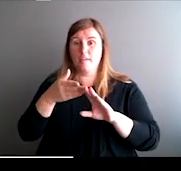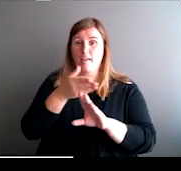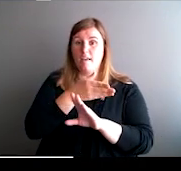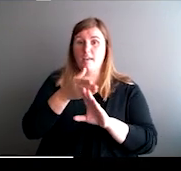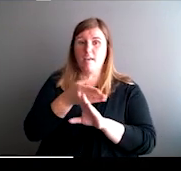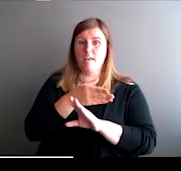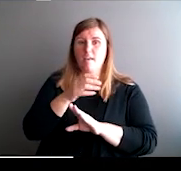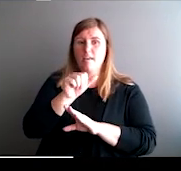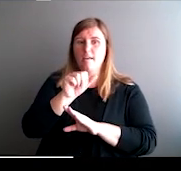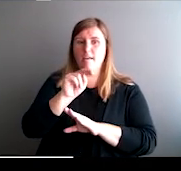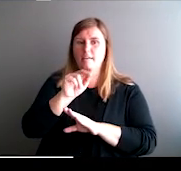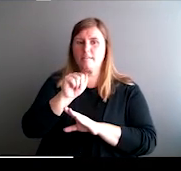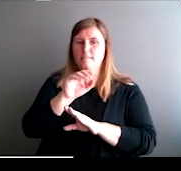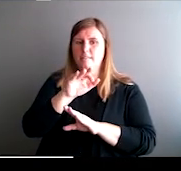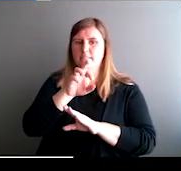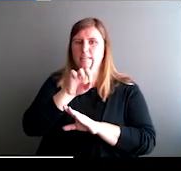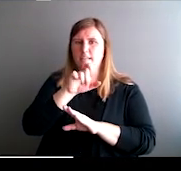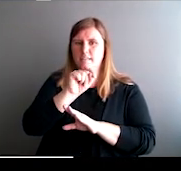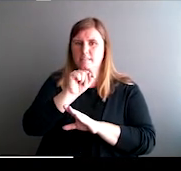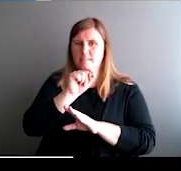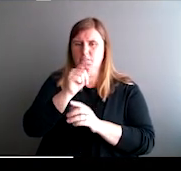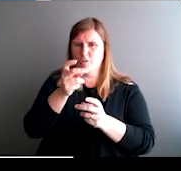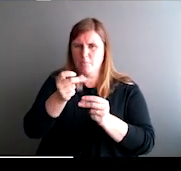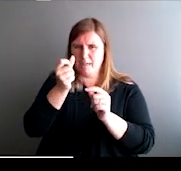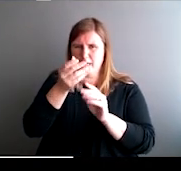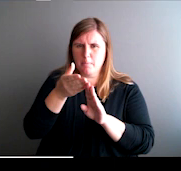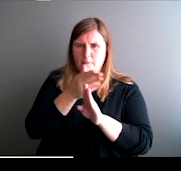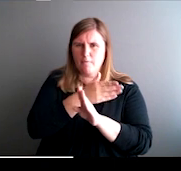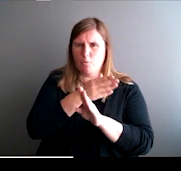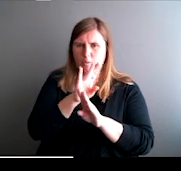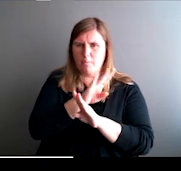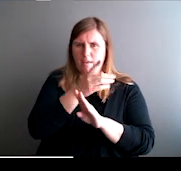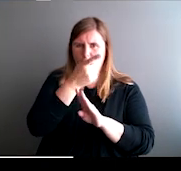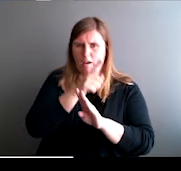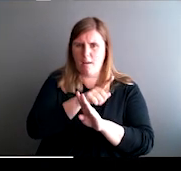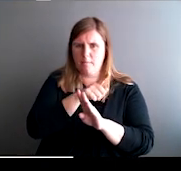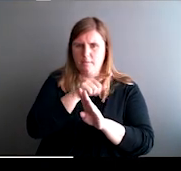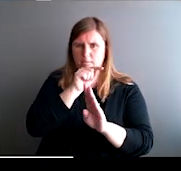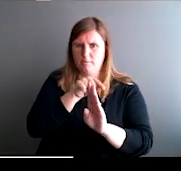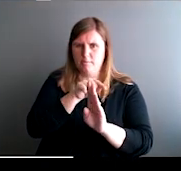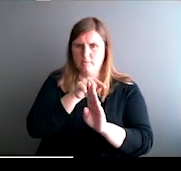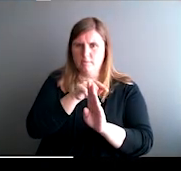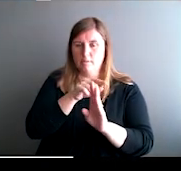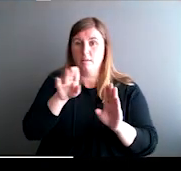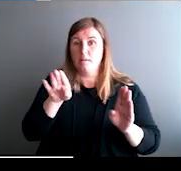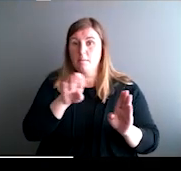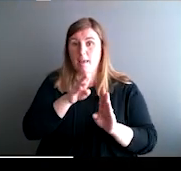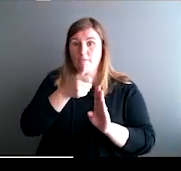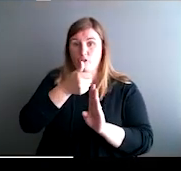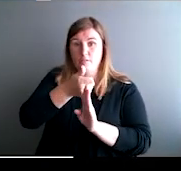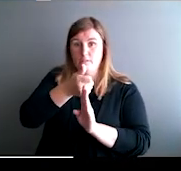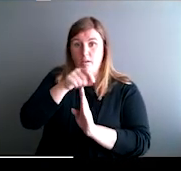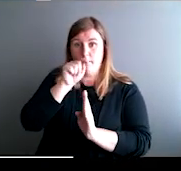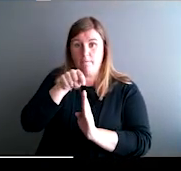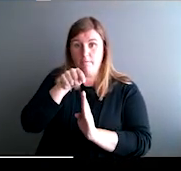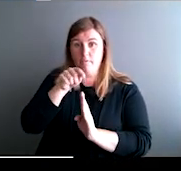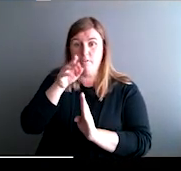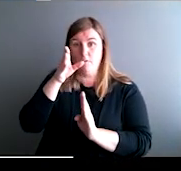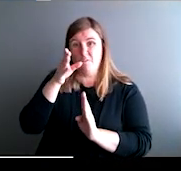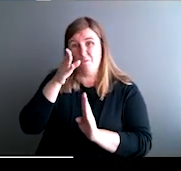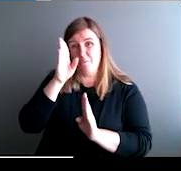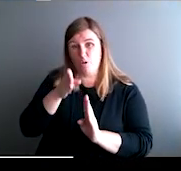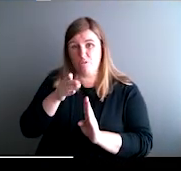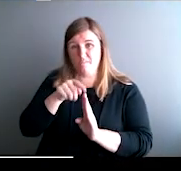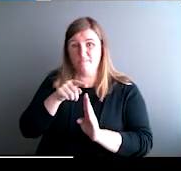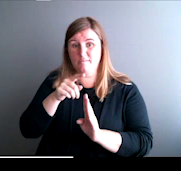condition, which just means what happened immediately before the behavior. The behavior of the student or the person,